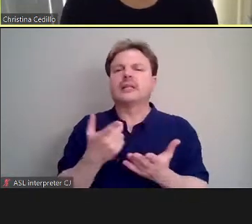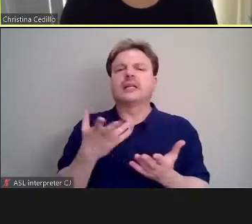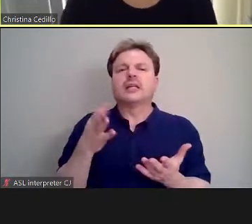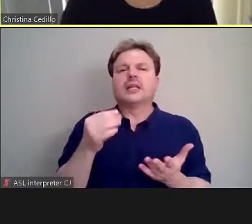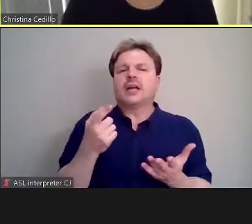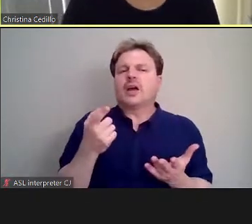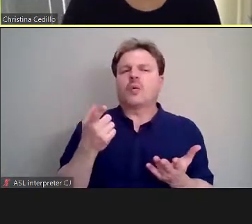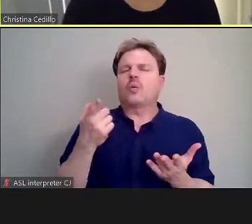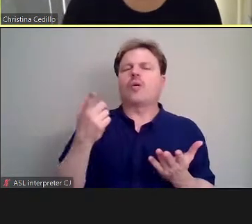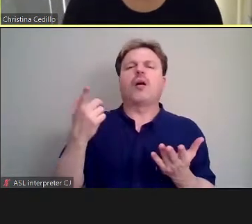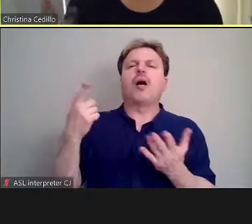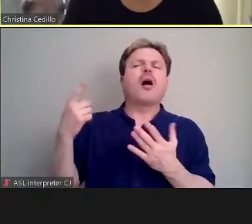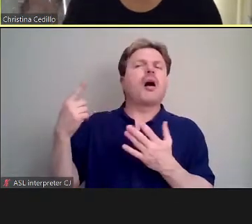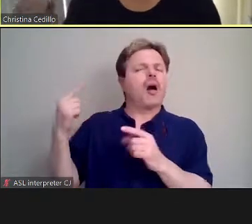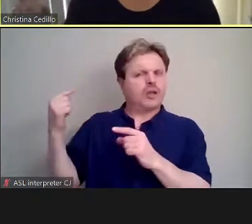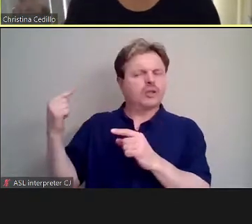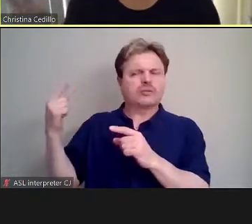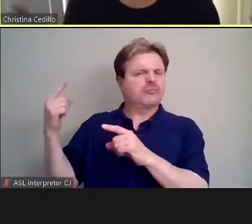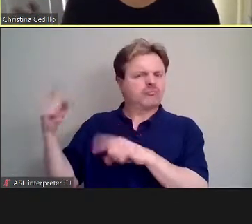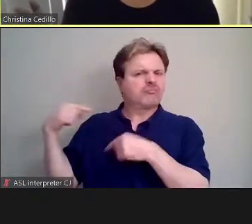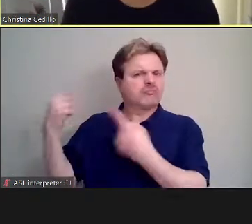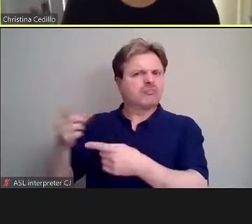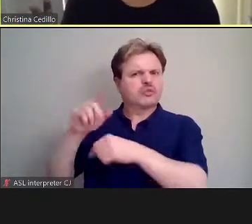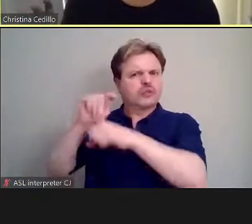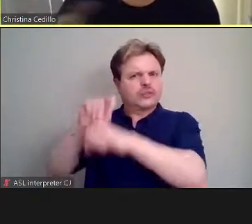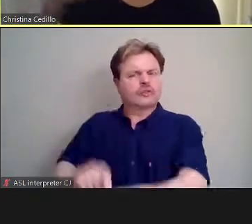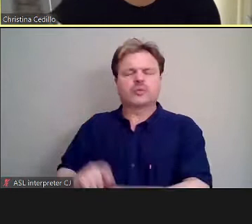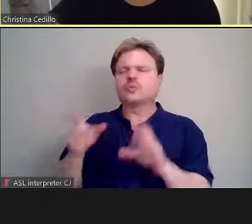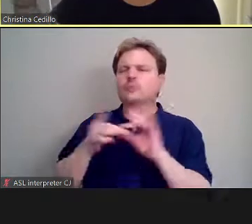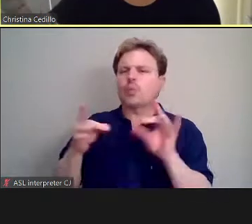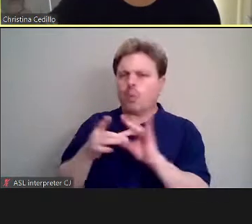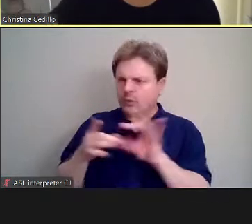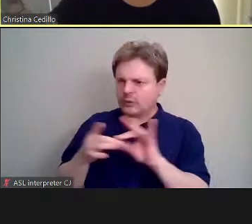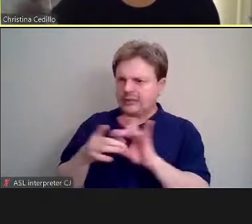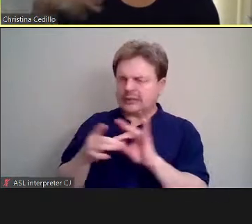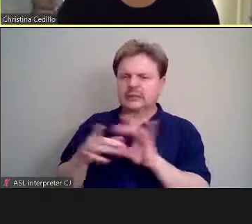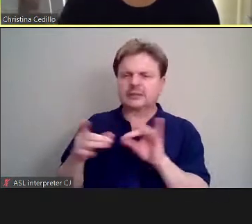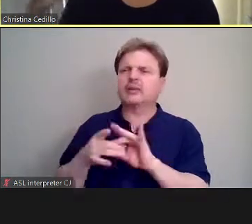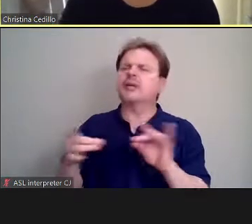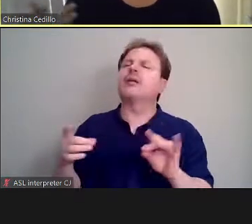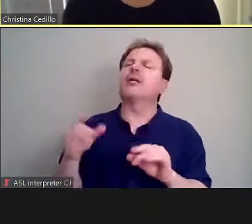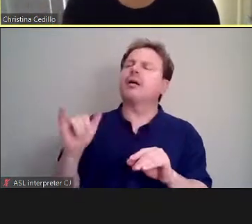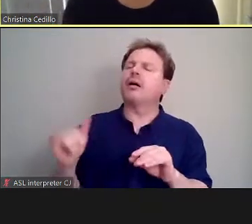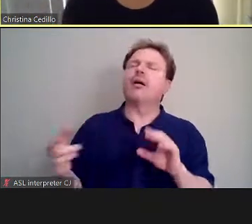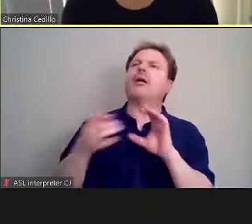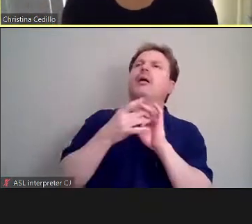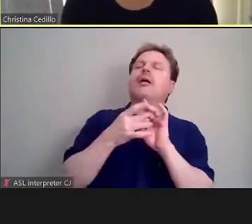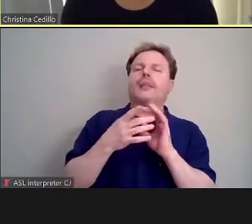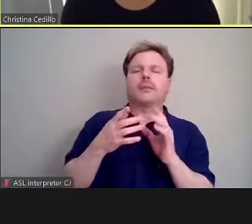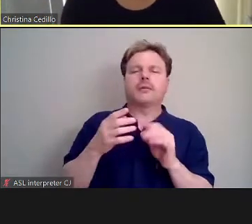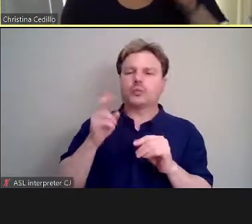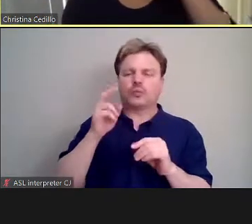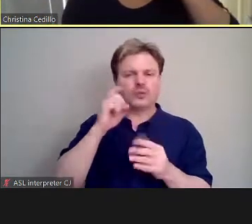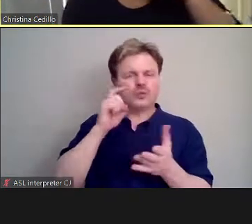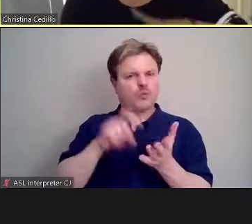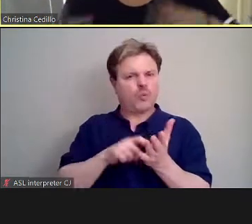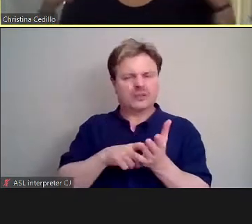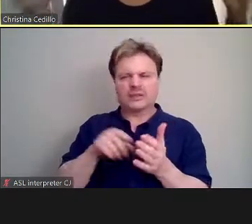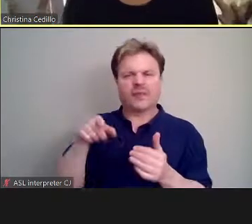traditional stories, we see that disability is something that is often taken